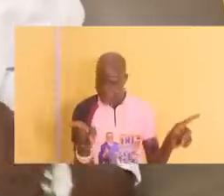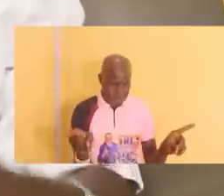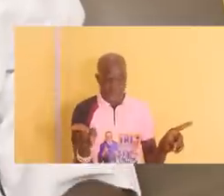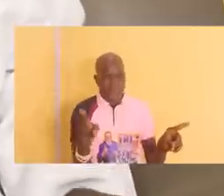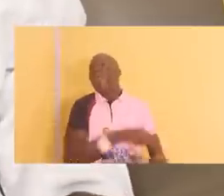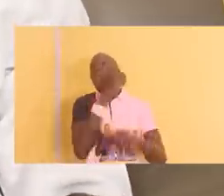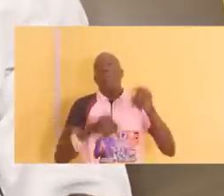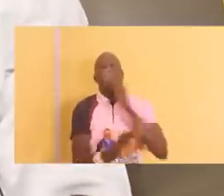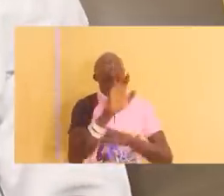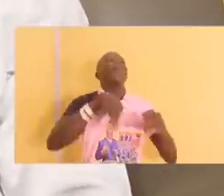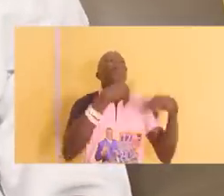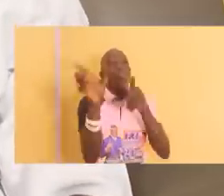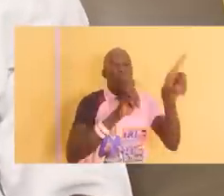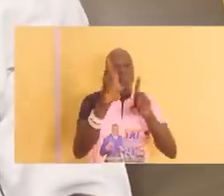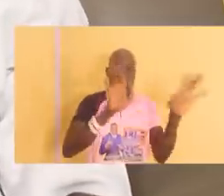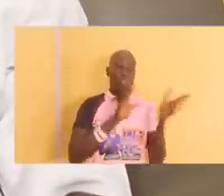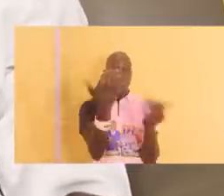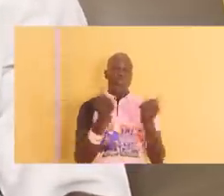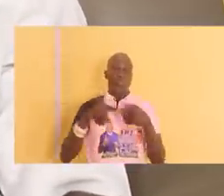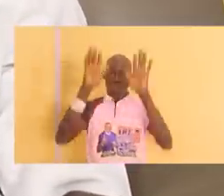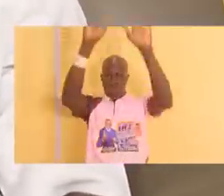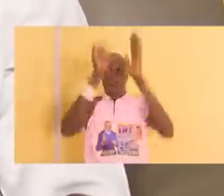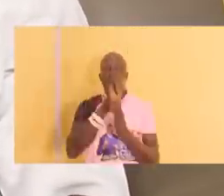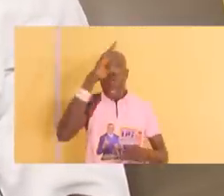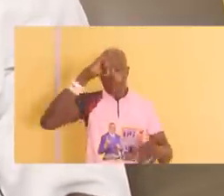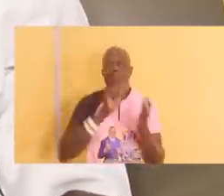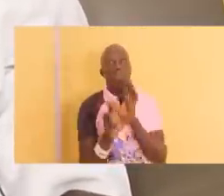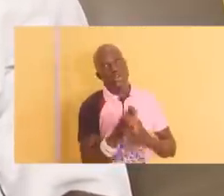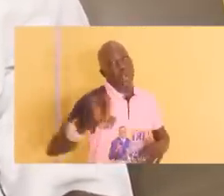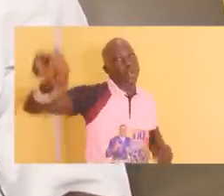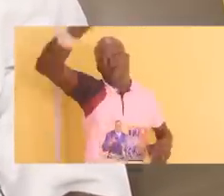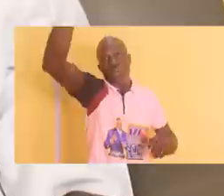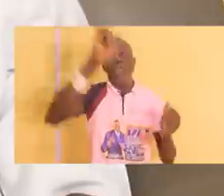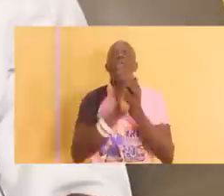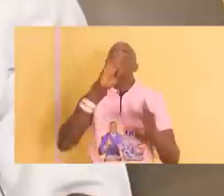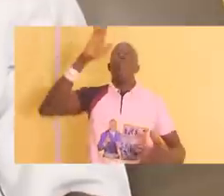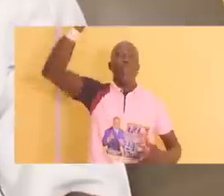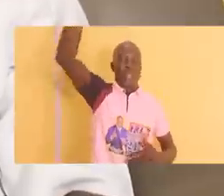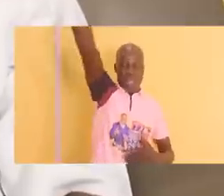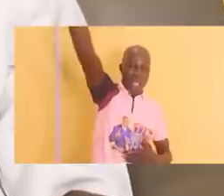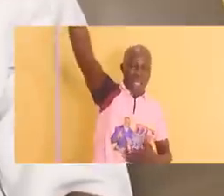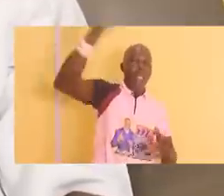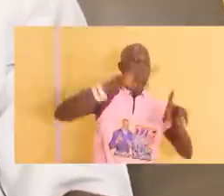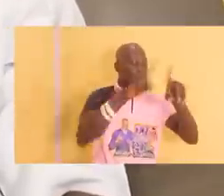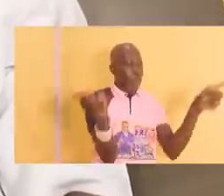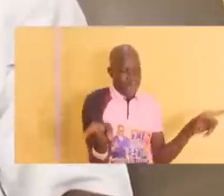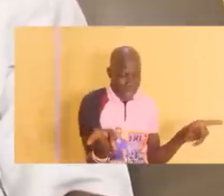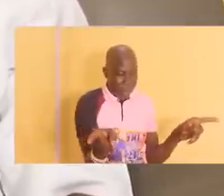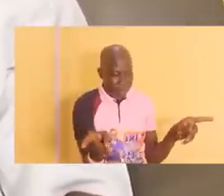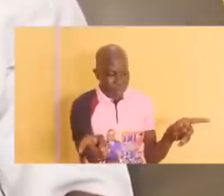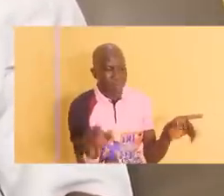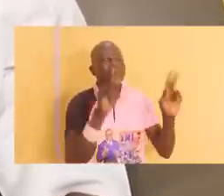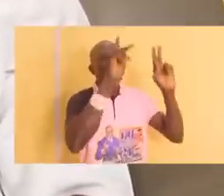physically. But as God will do his wonders, the man traveled and got to abroad.